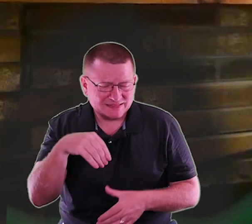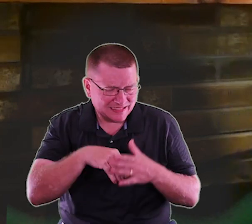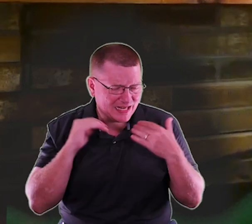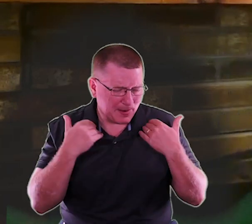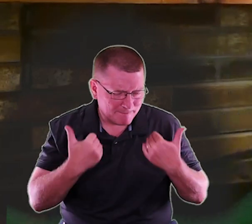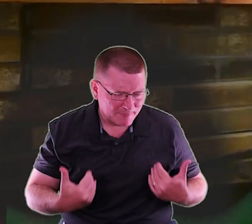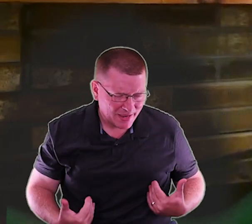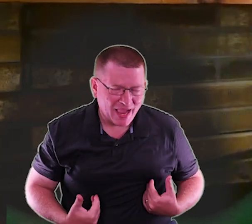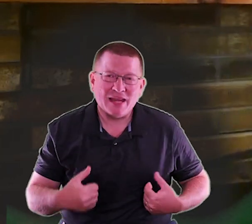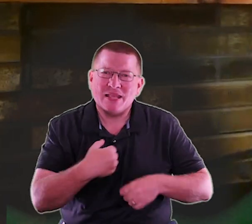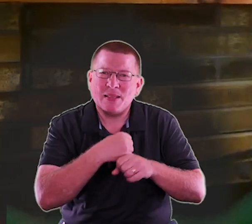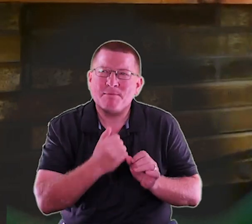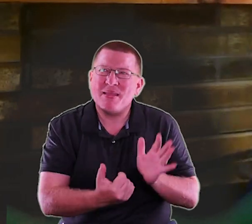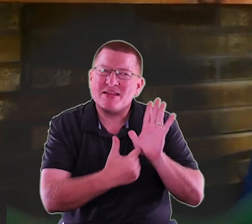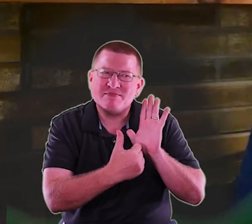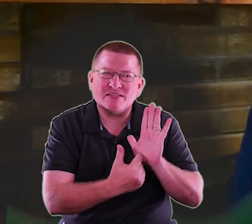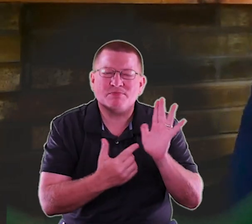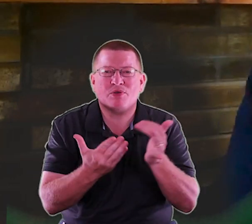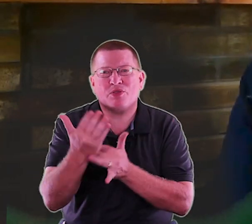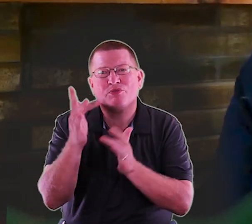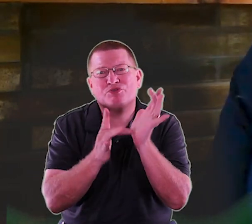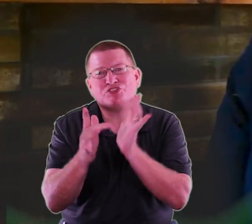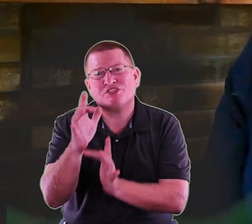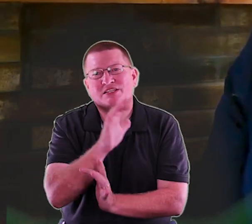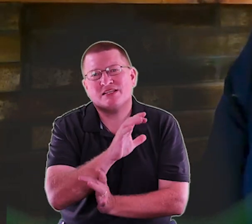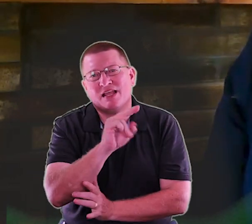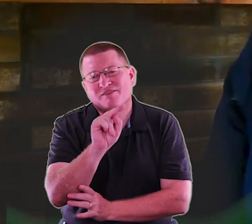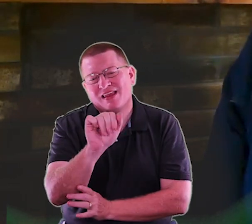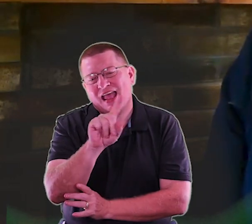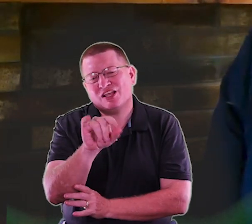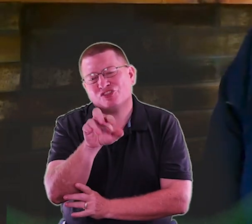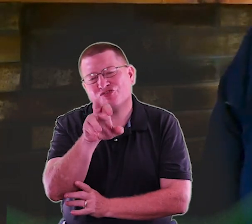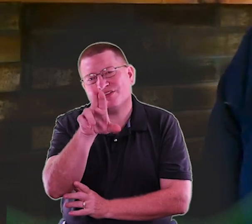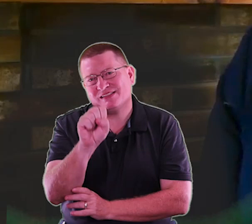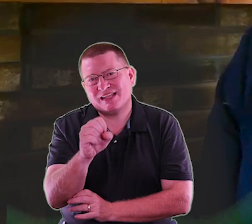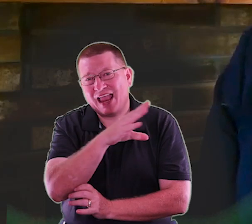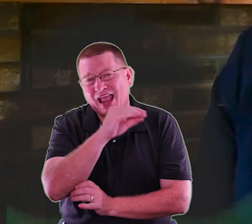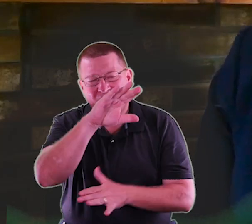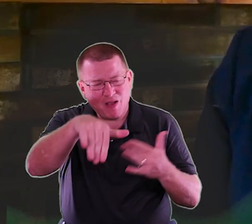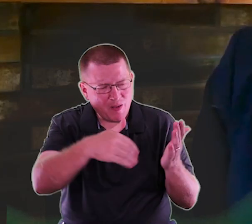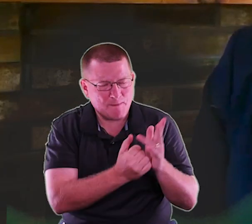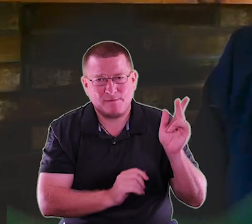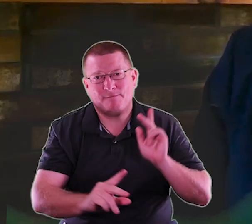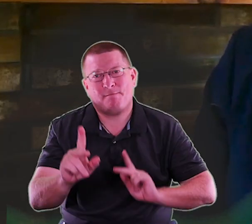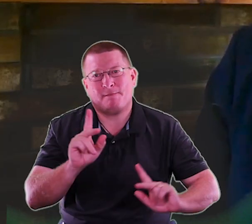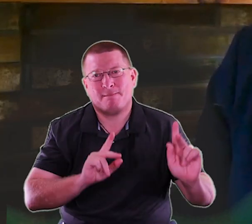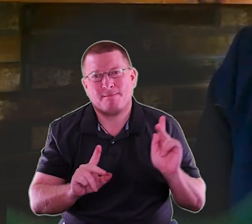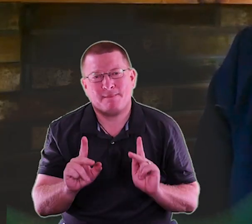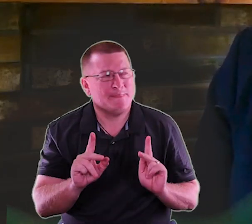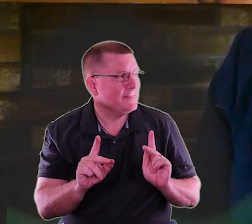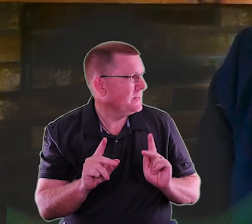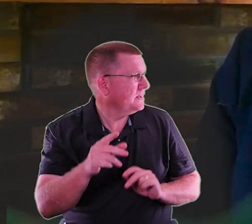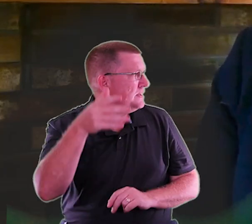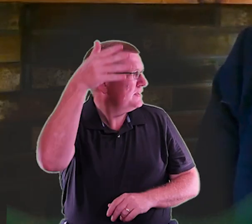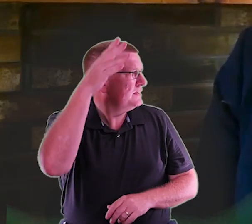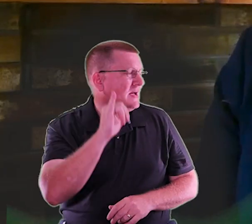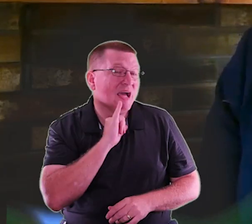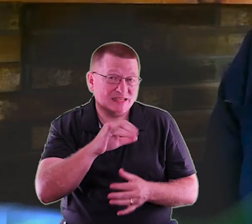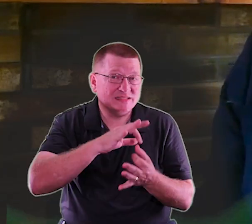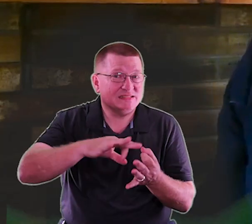blood made visible in Jesus of Nazareth and in every human being. God is